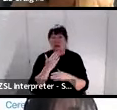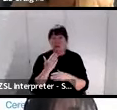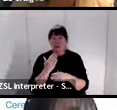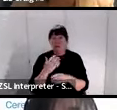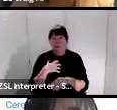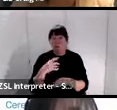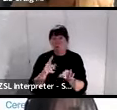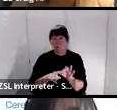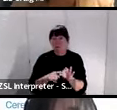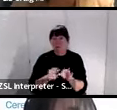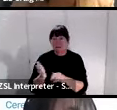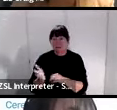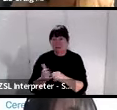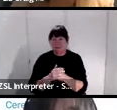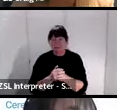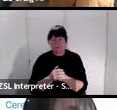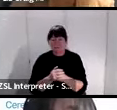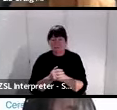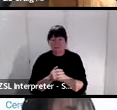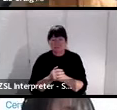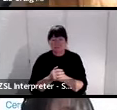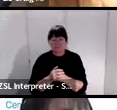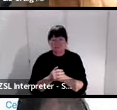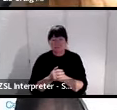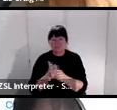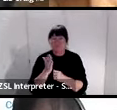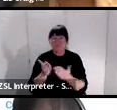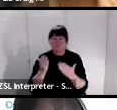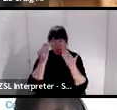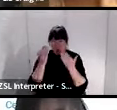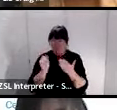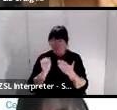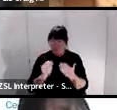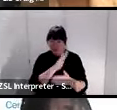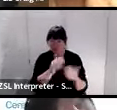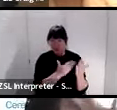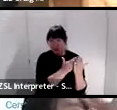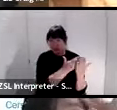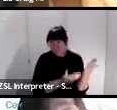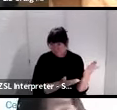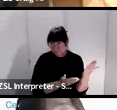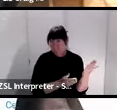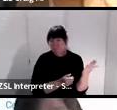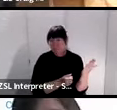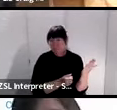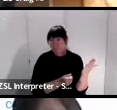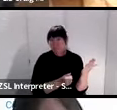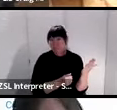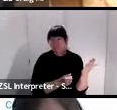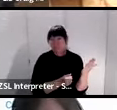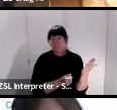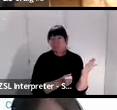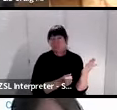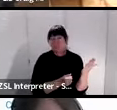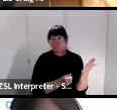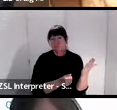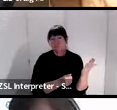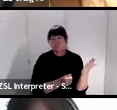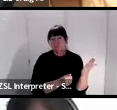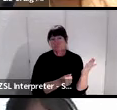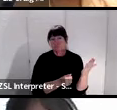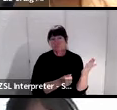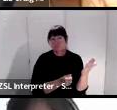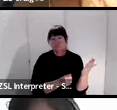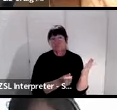you. But I do want to just acknowledge your submission. You will know that we are now having a series